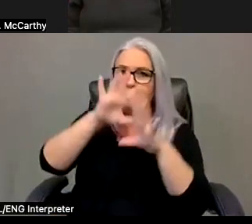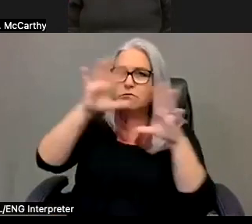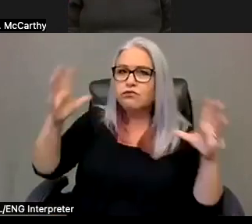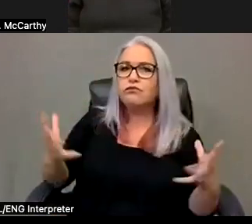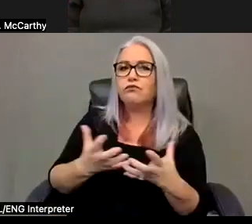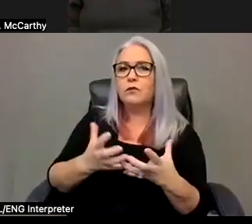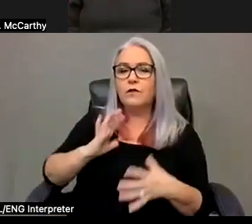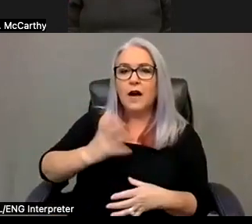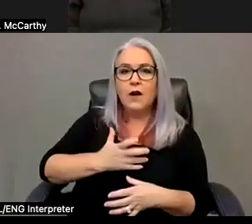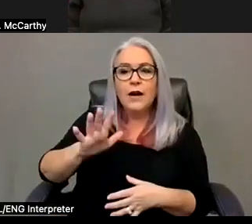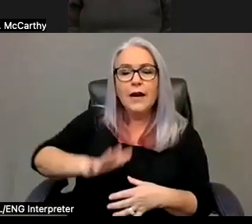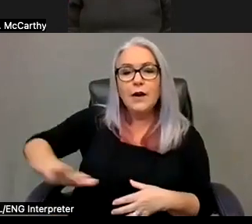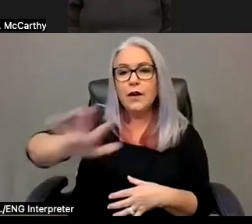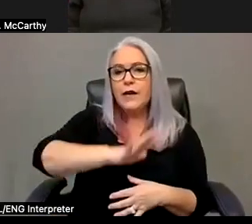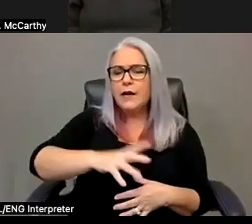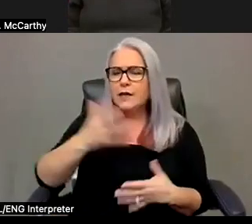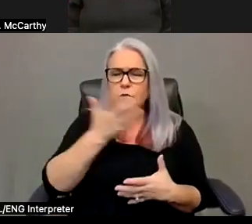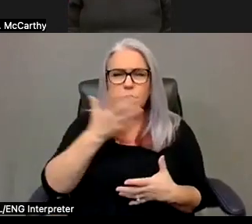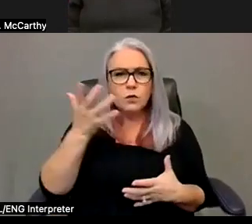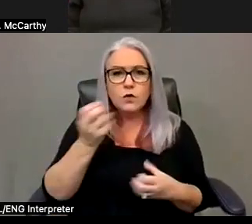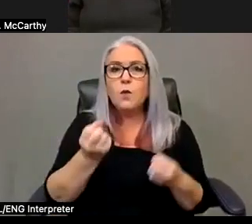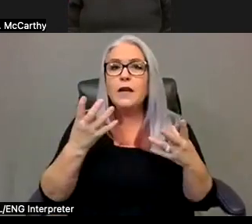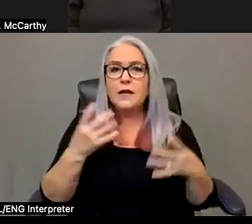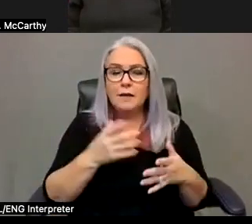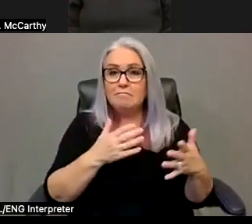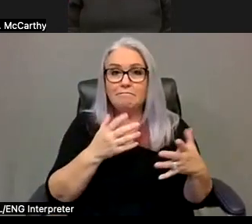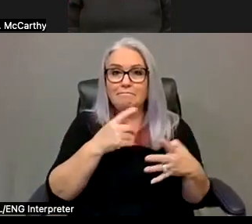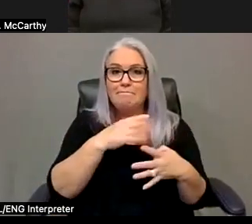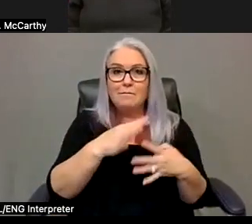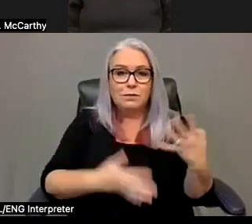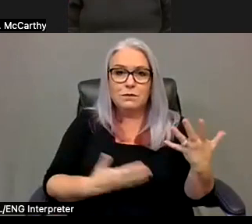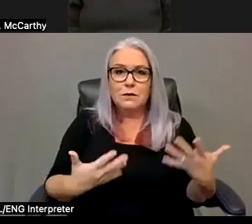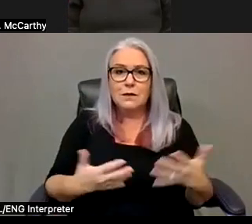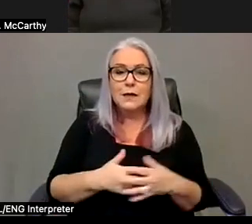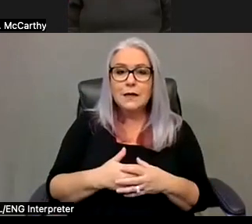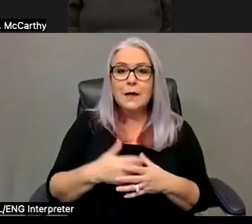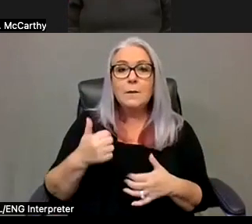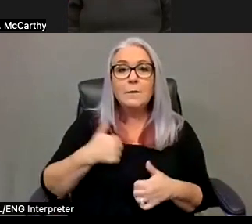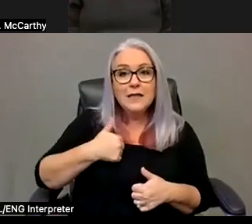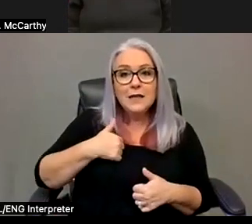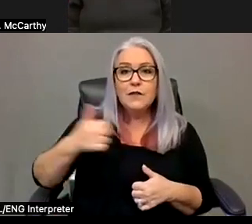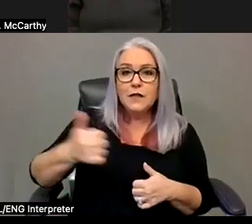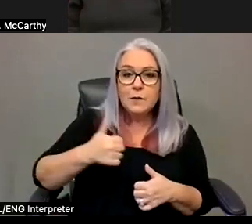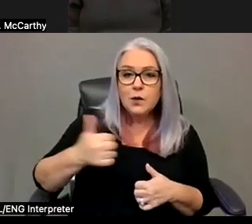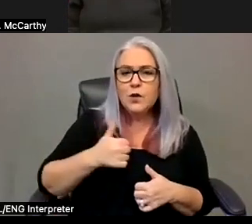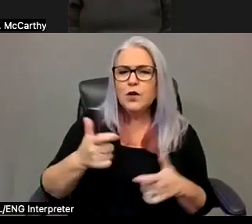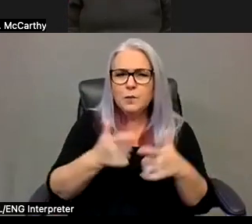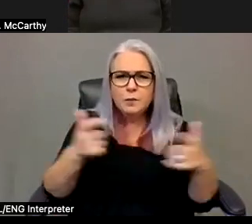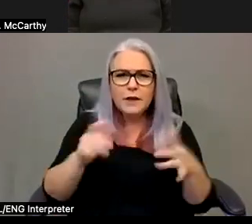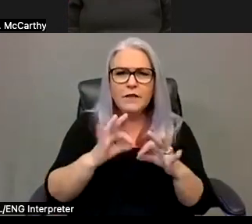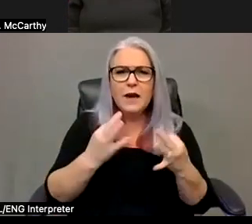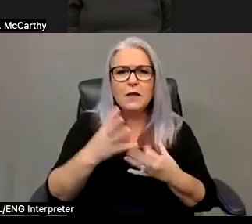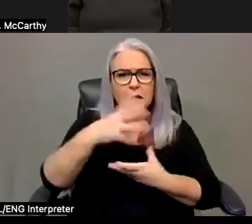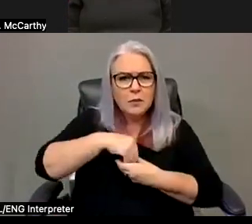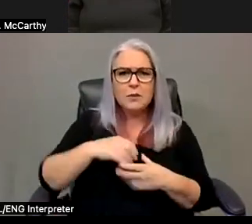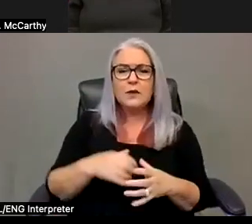region. It's remarkable in so many ways. And as a commuter and as a person from a big family, as